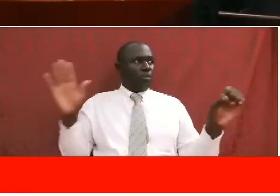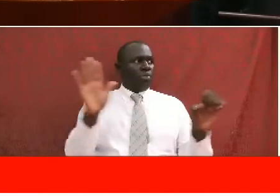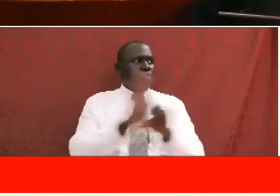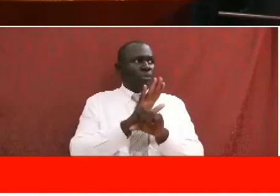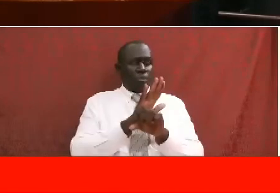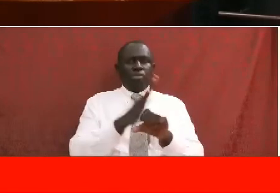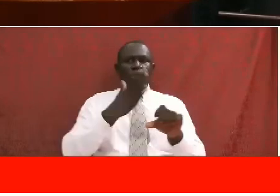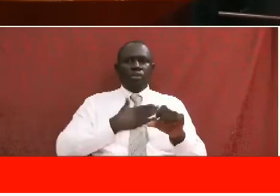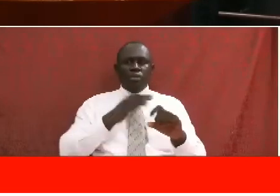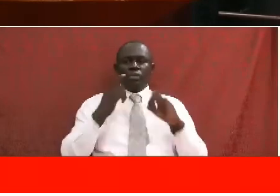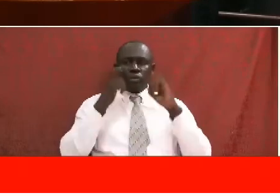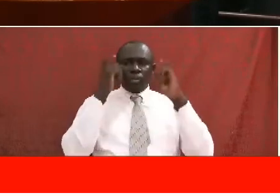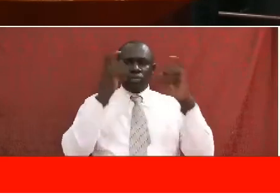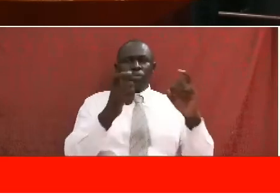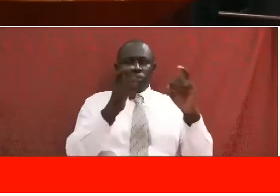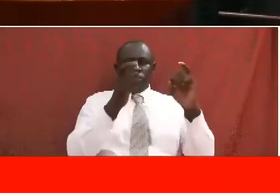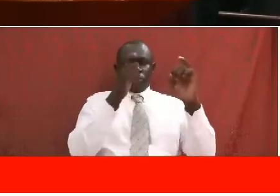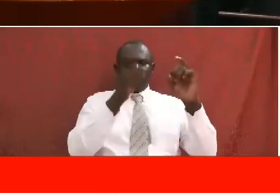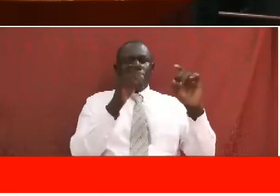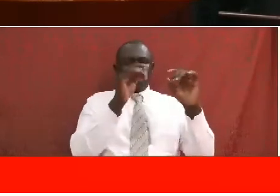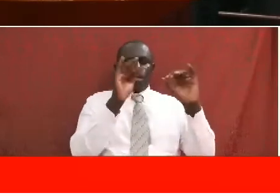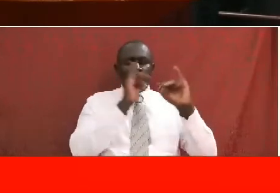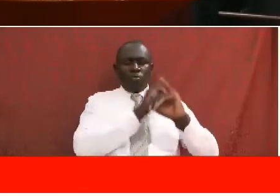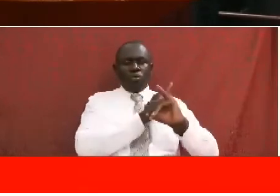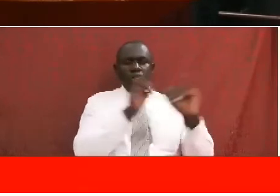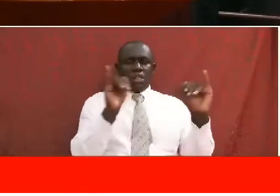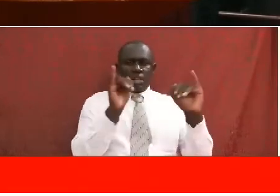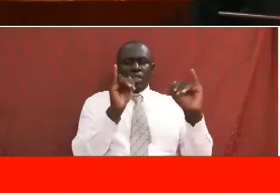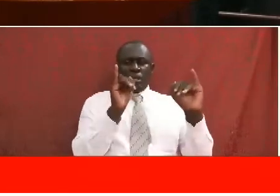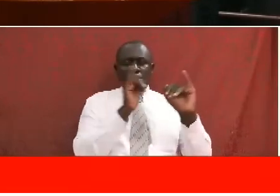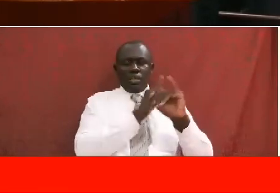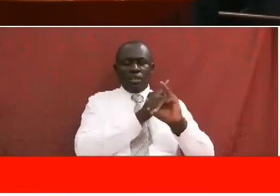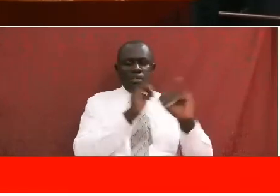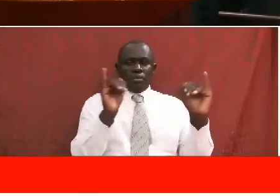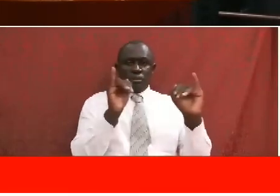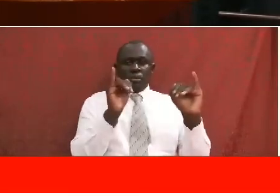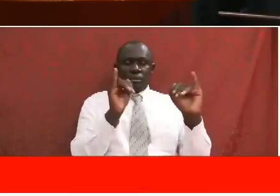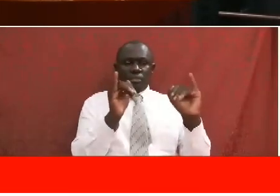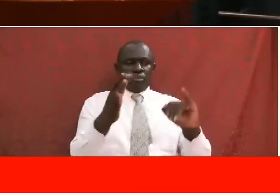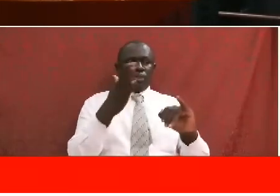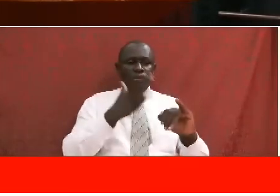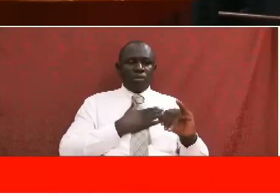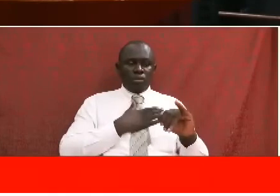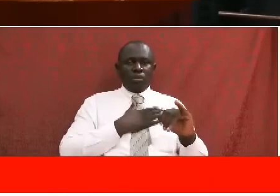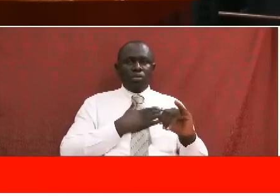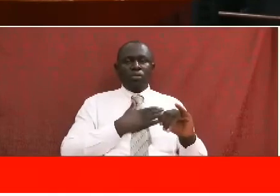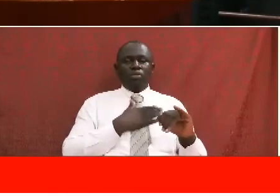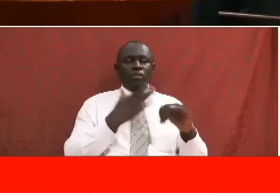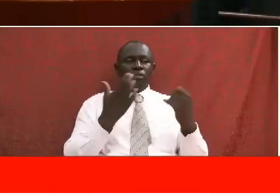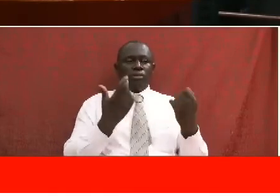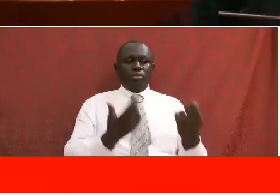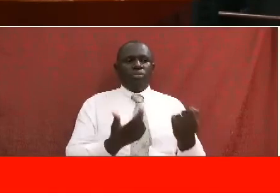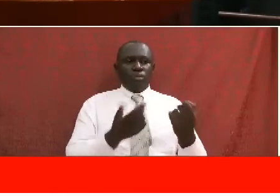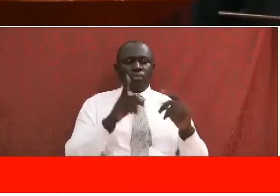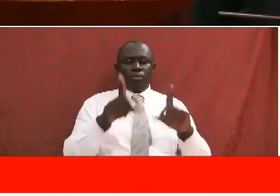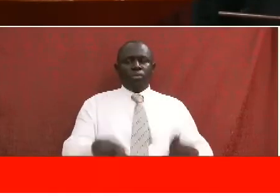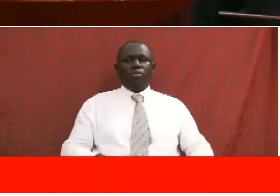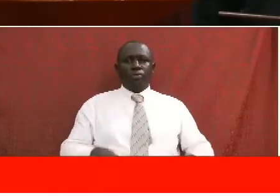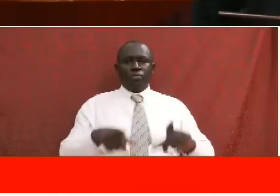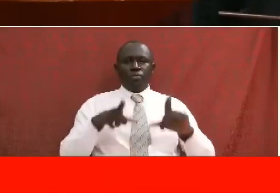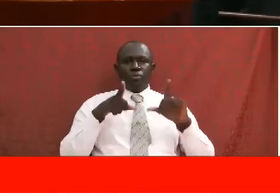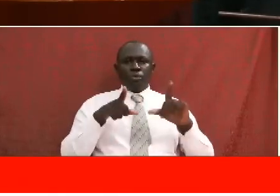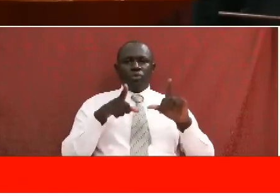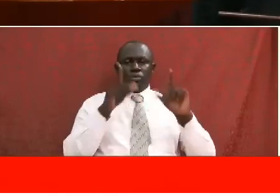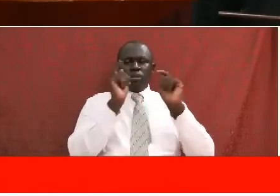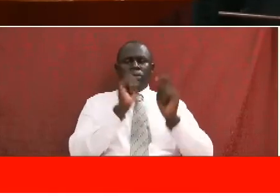whole. Oh, my sins were washed away and my night was turned